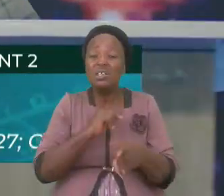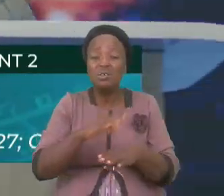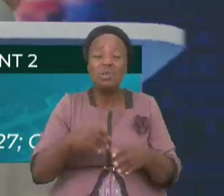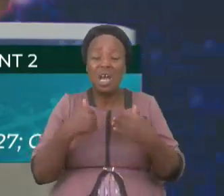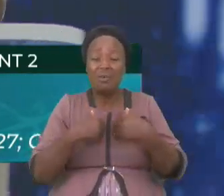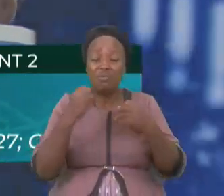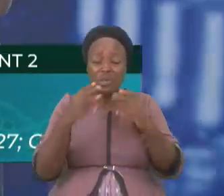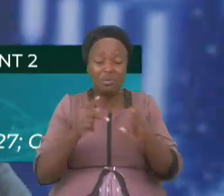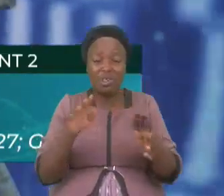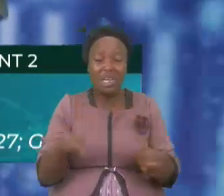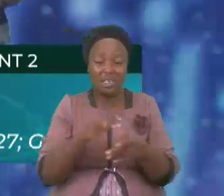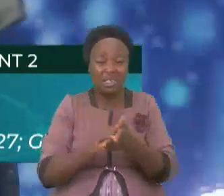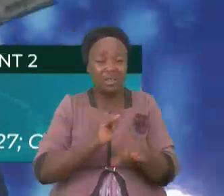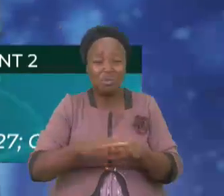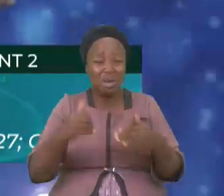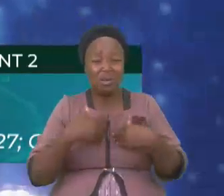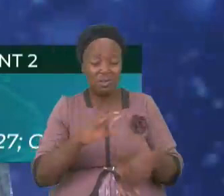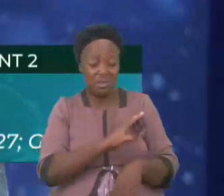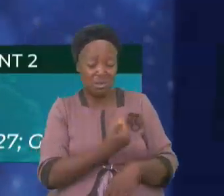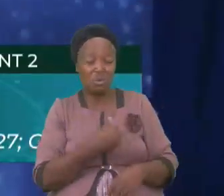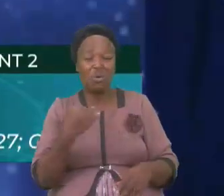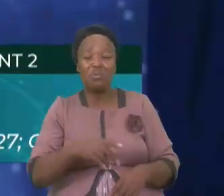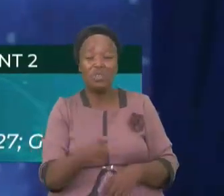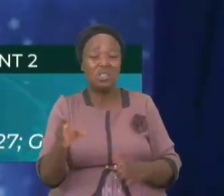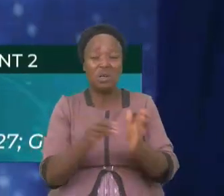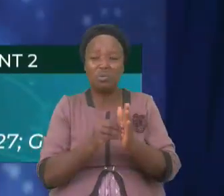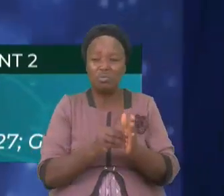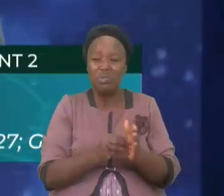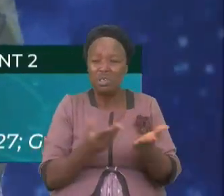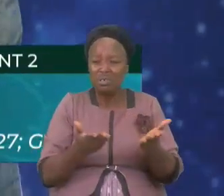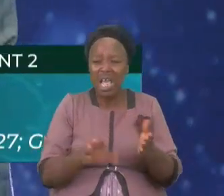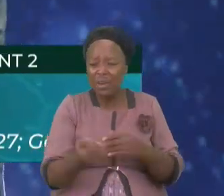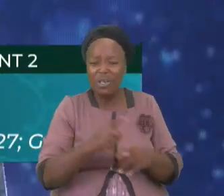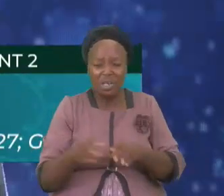the soul of their nation and the soul of their